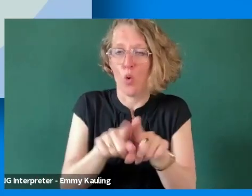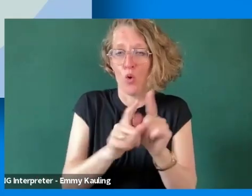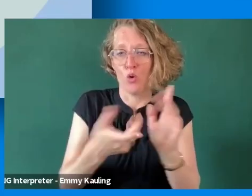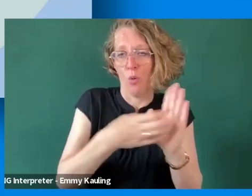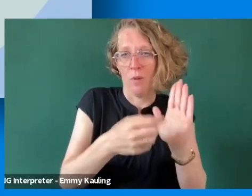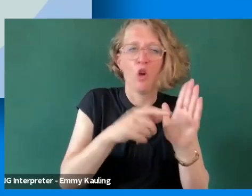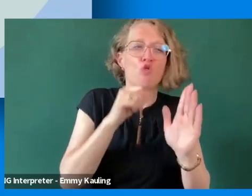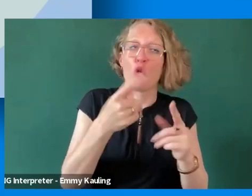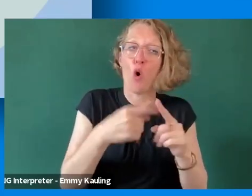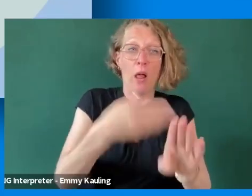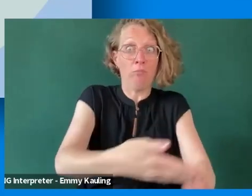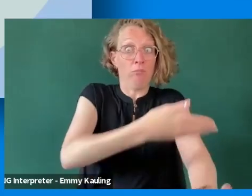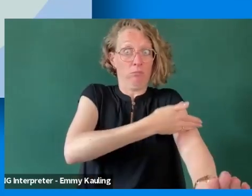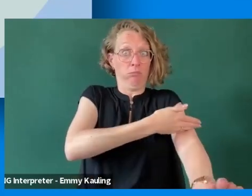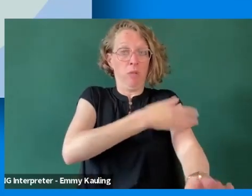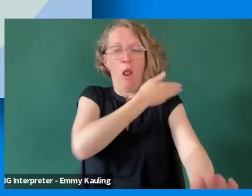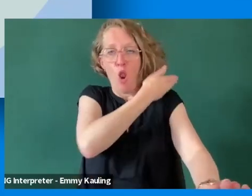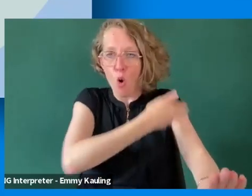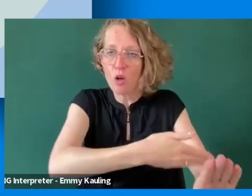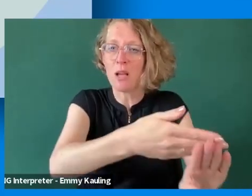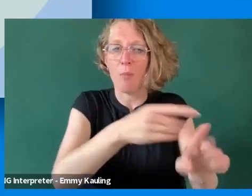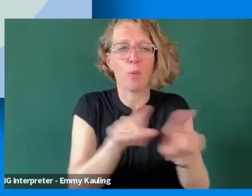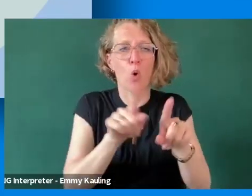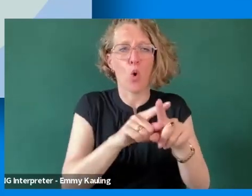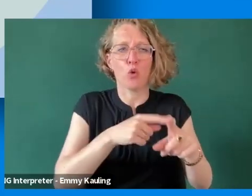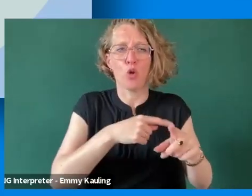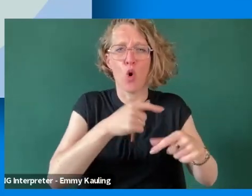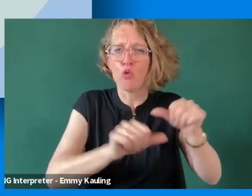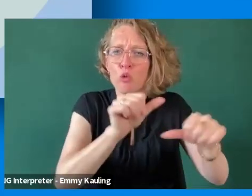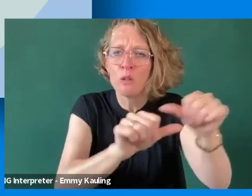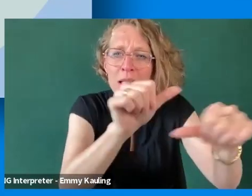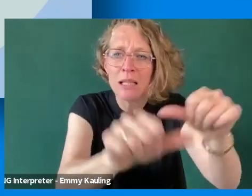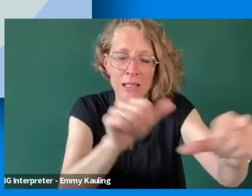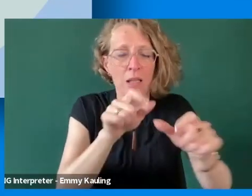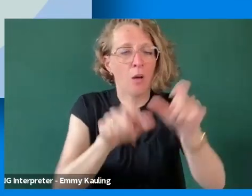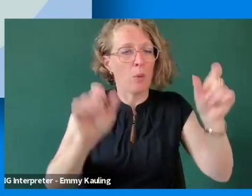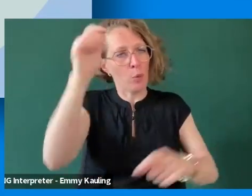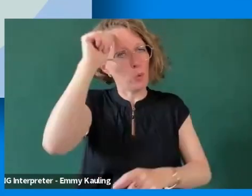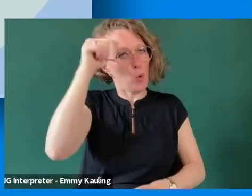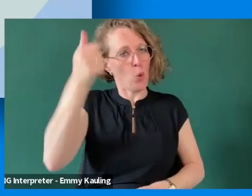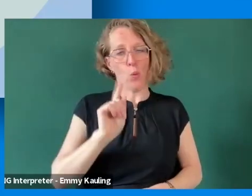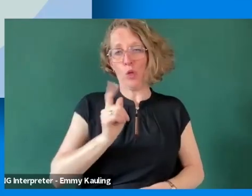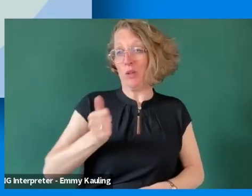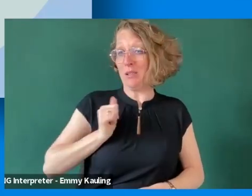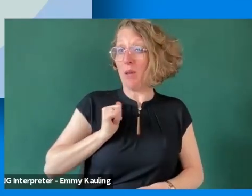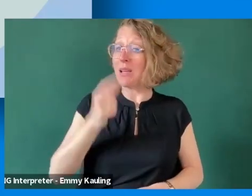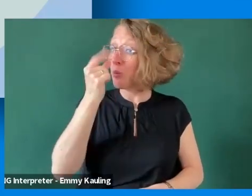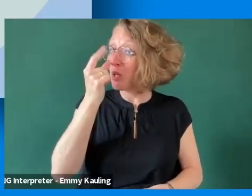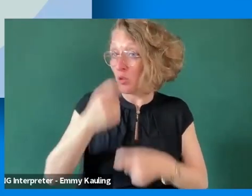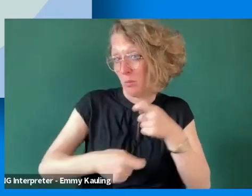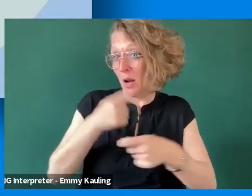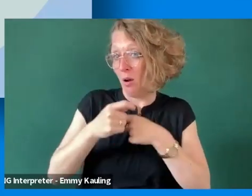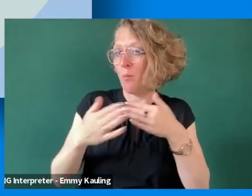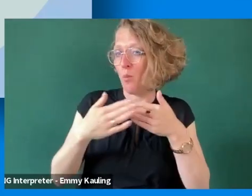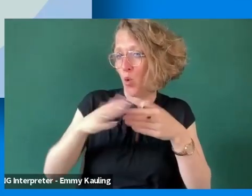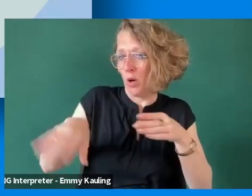lead-in times, but also being able to build this kind of routine makes the whole process more inclusive potentially, or can.